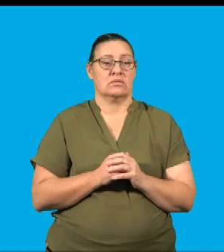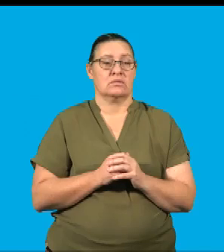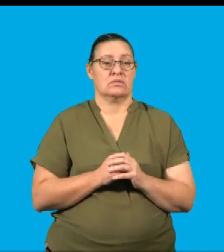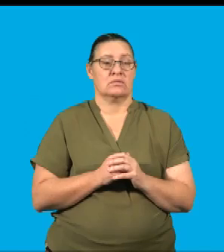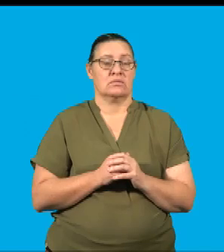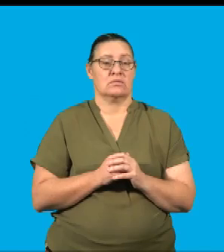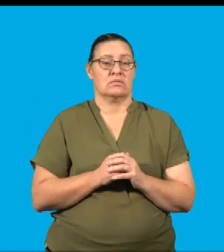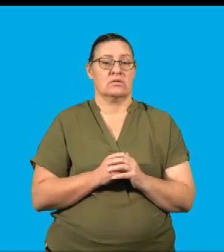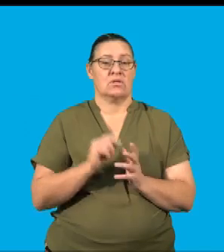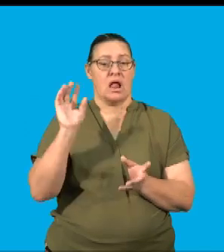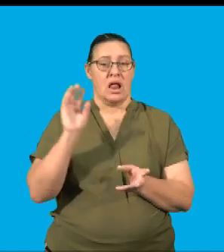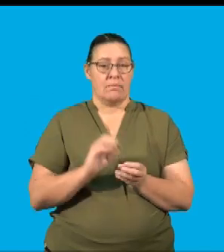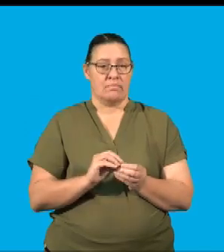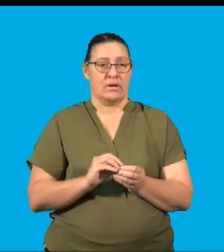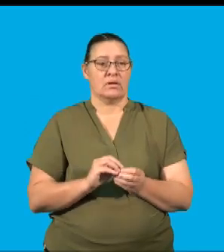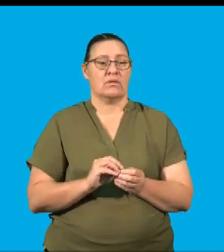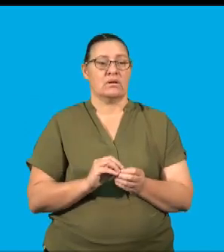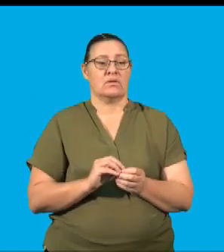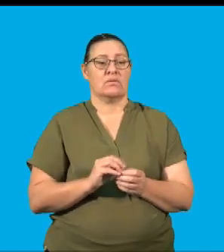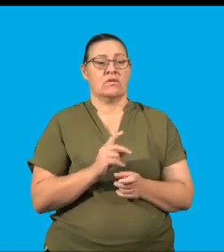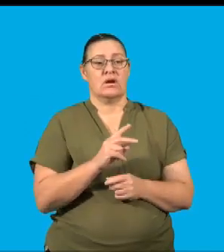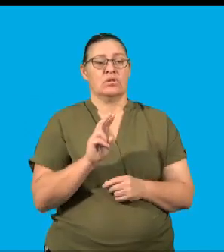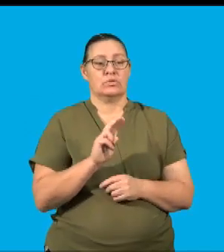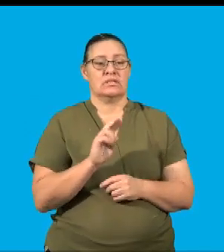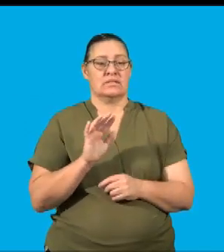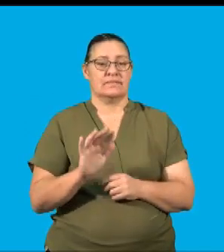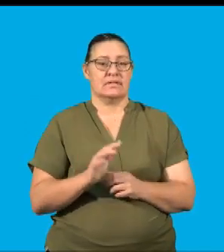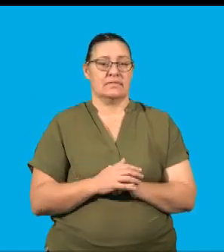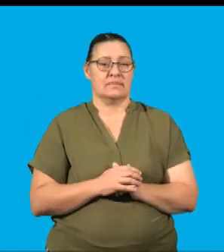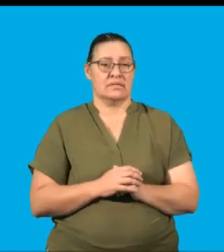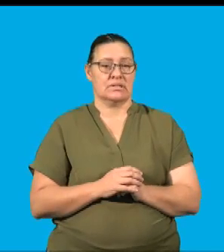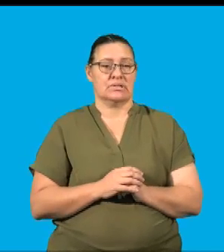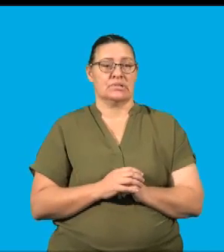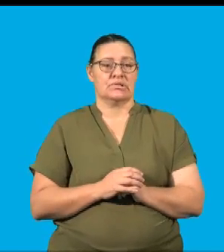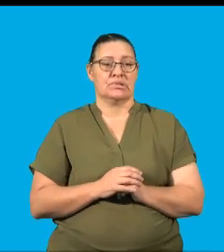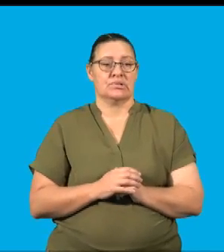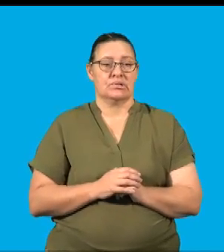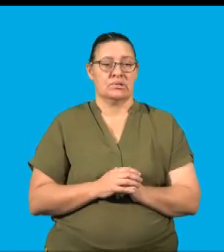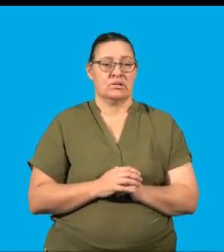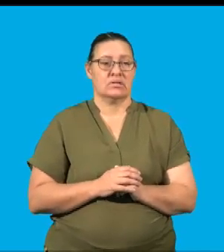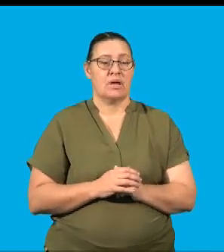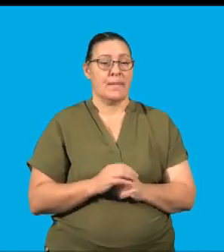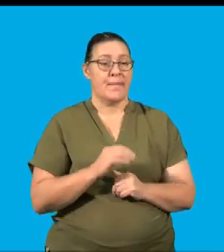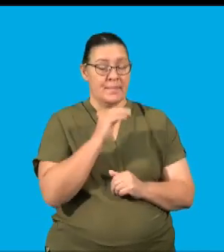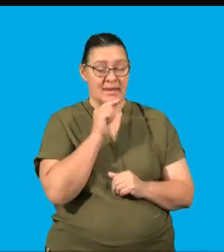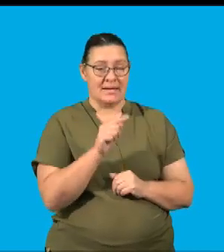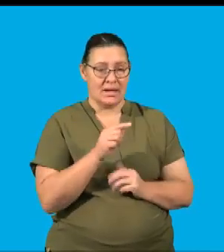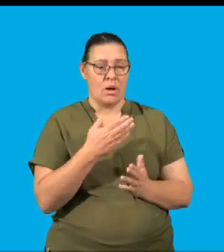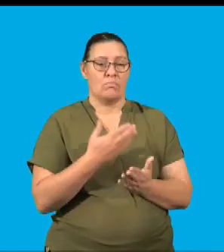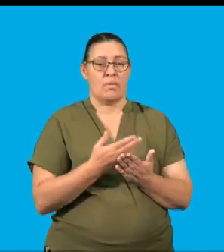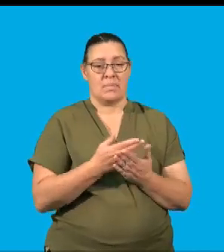21, 22, 23, 24, 25. So it is 18 over 20, 25. That is